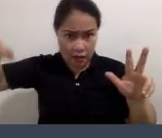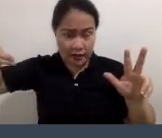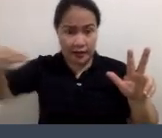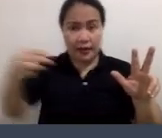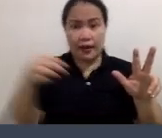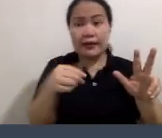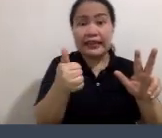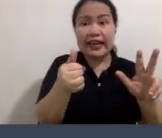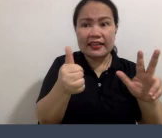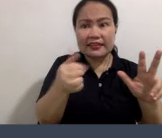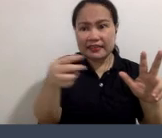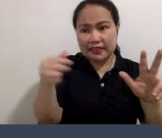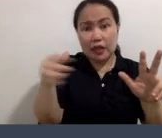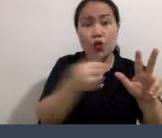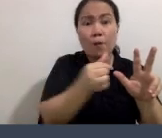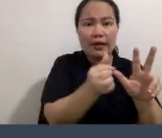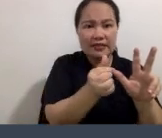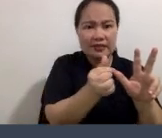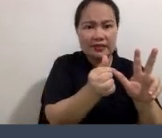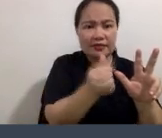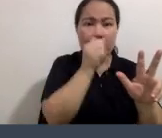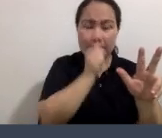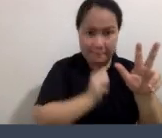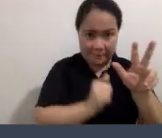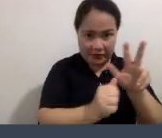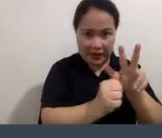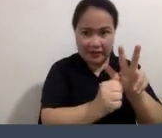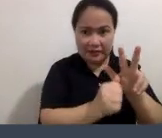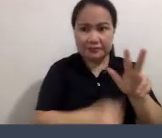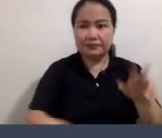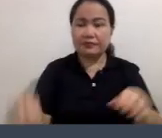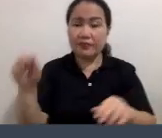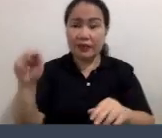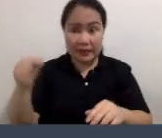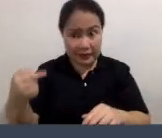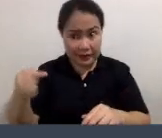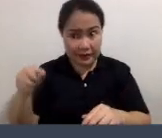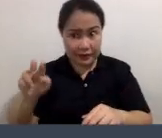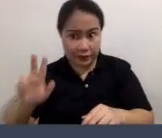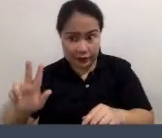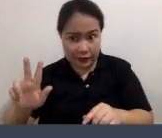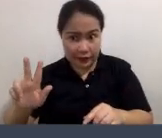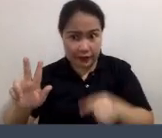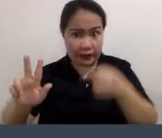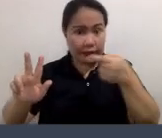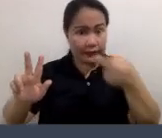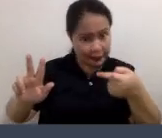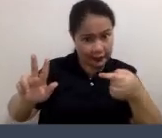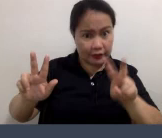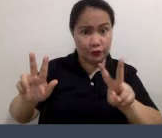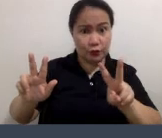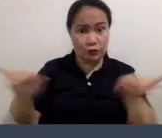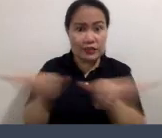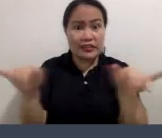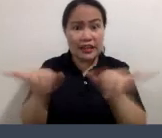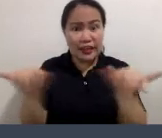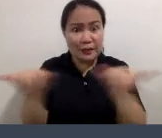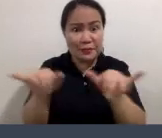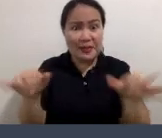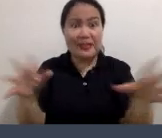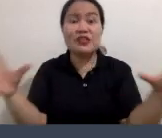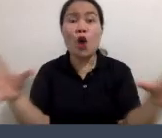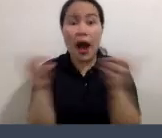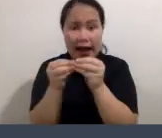mataas to. So, kopyahin natin yung sign ni 10. That is positive 3. Next, negative 3 plus negative 2. So, same sign